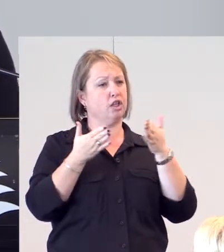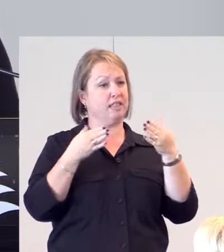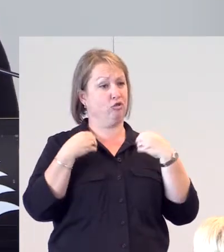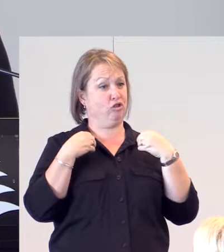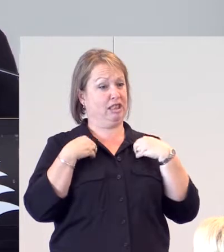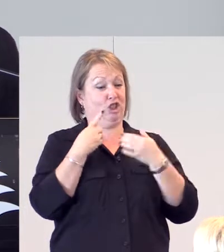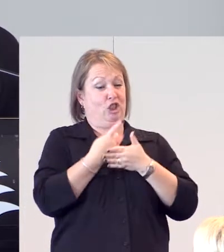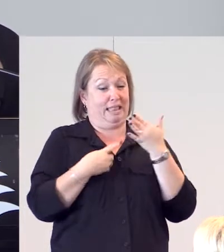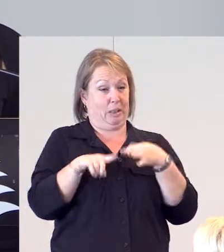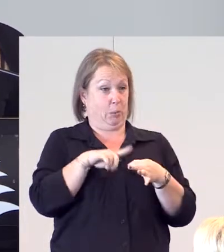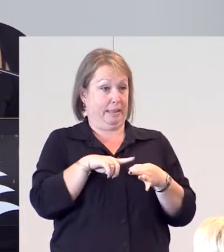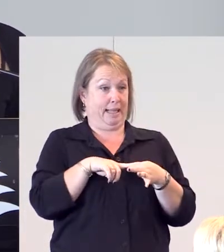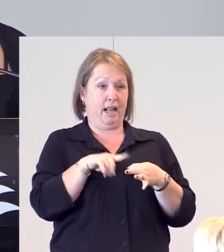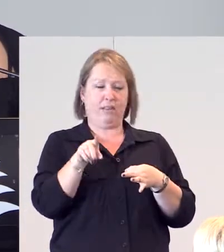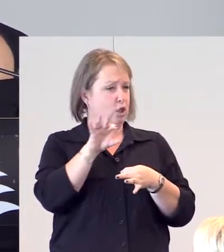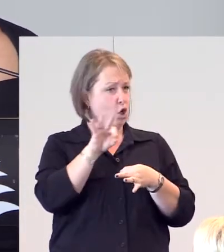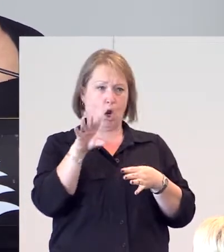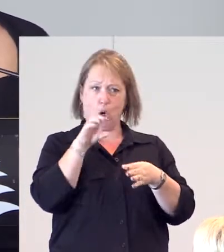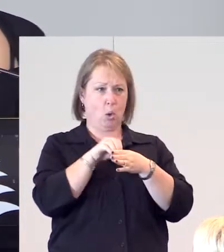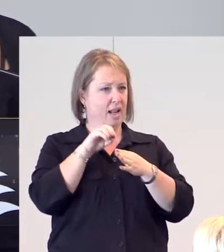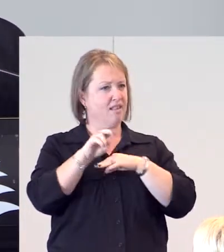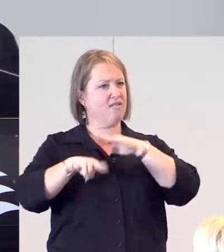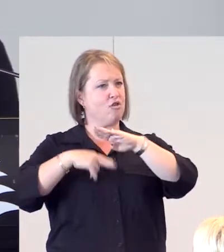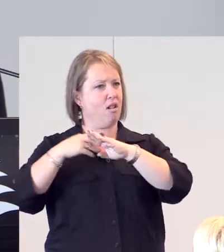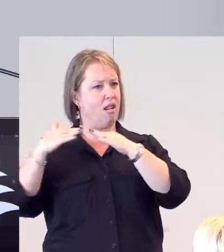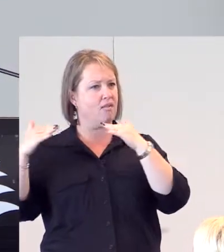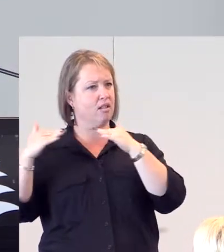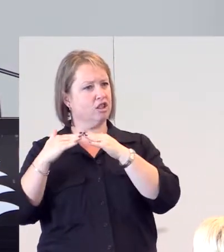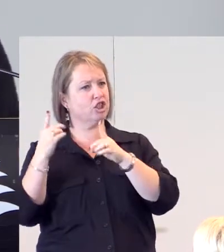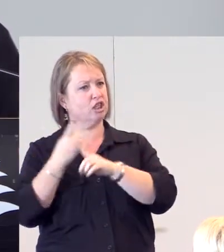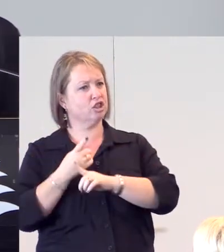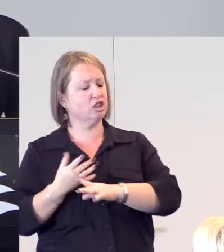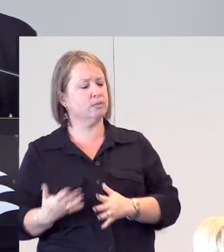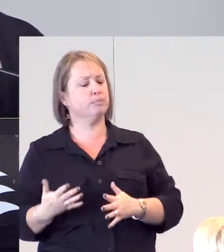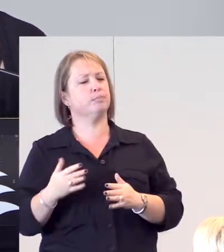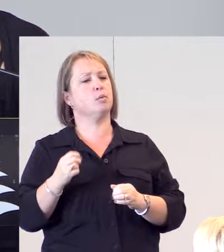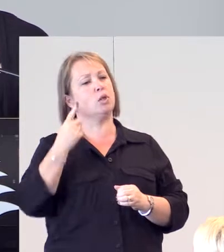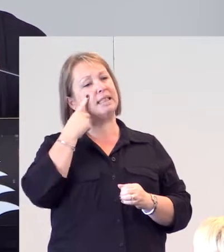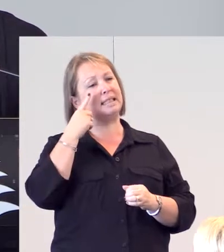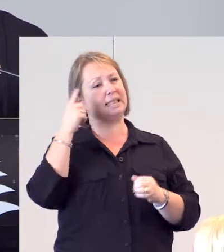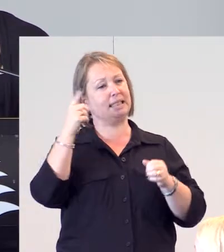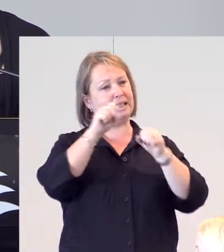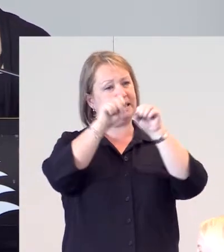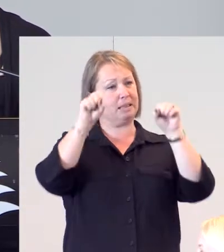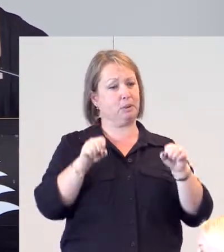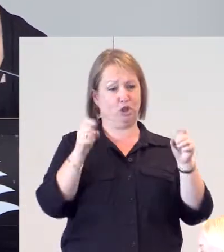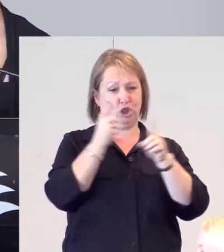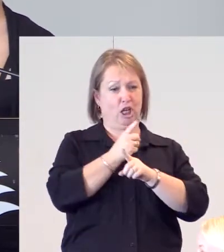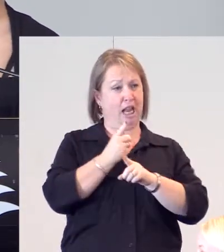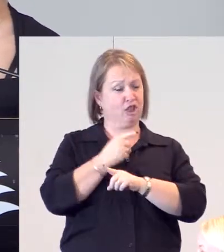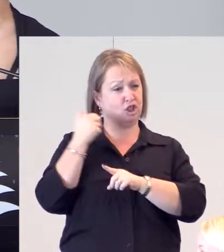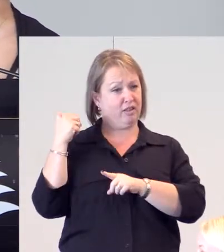within Queensland, so not even including the federal level changes. When you look at this and it's systemic change that it is